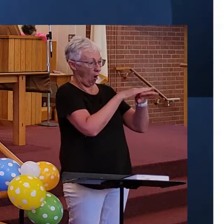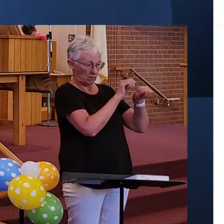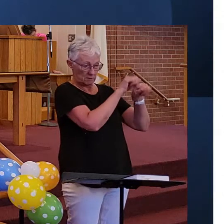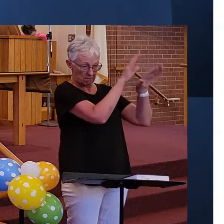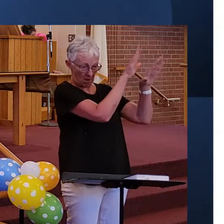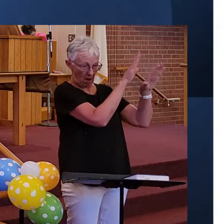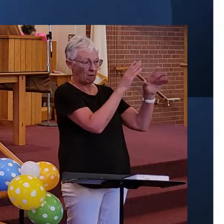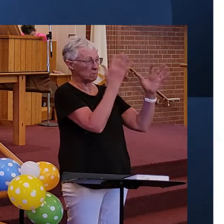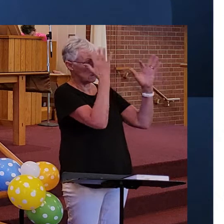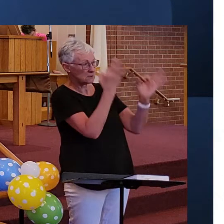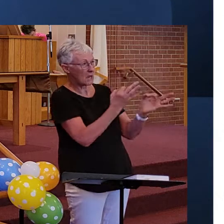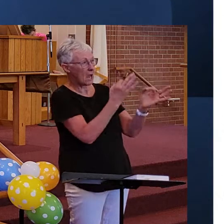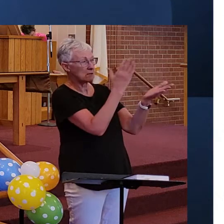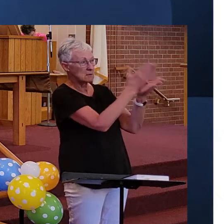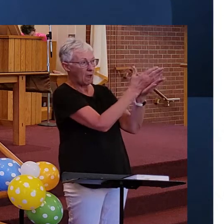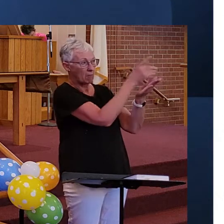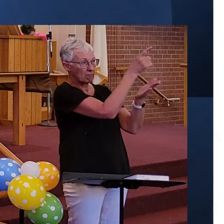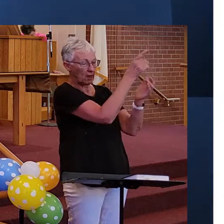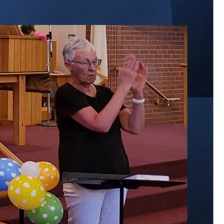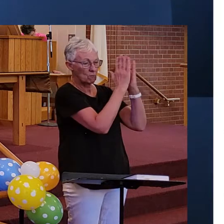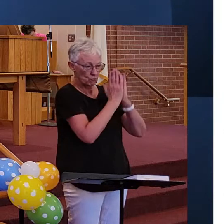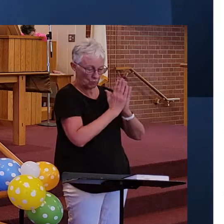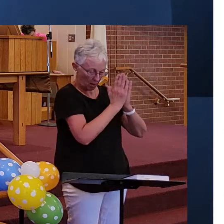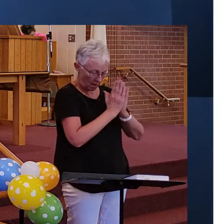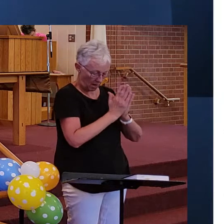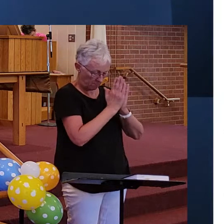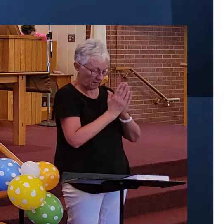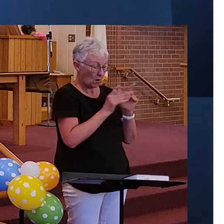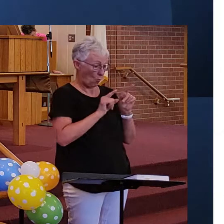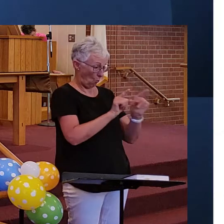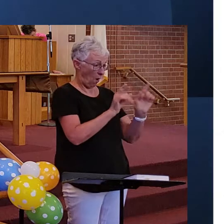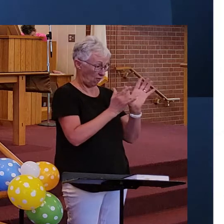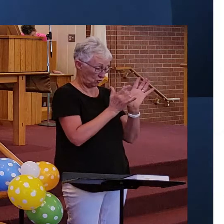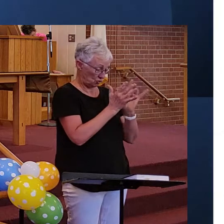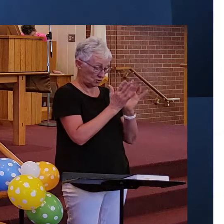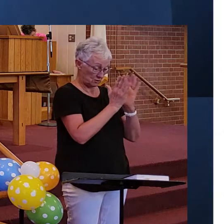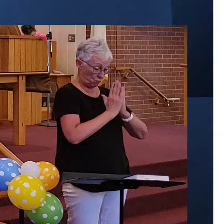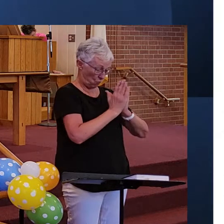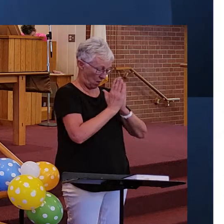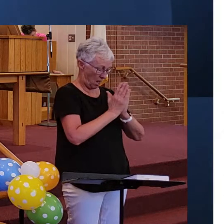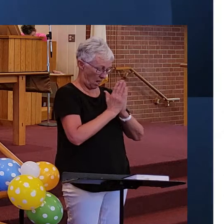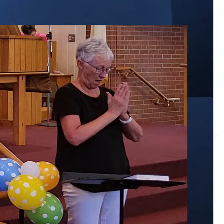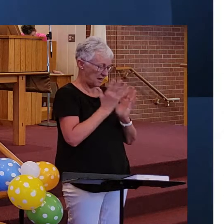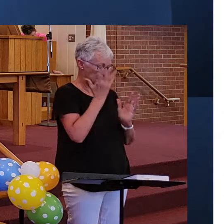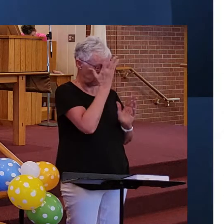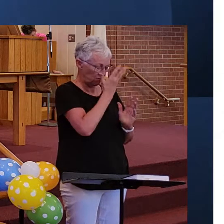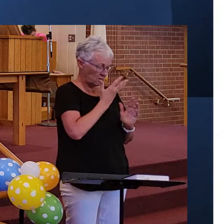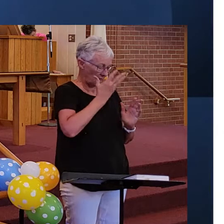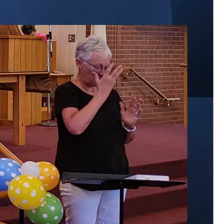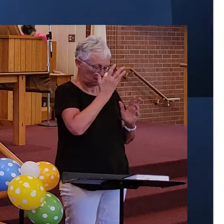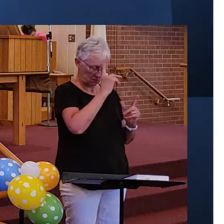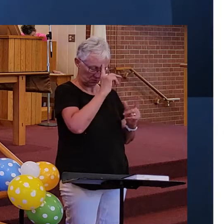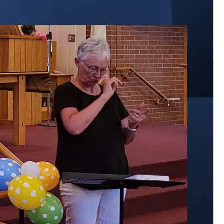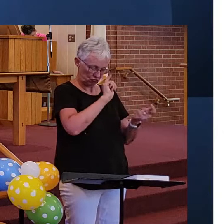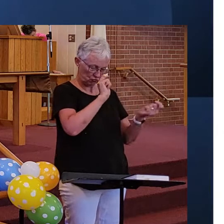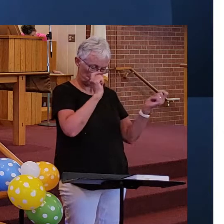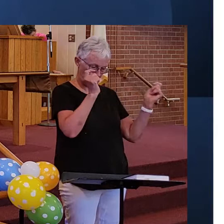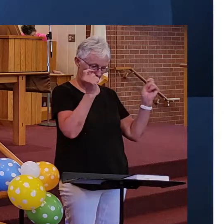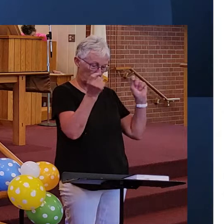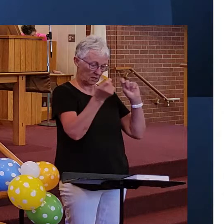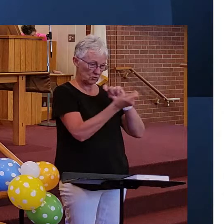While he was praying, the appearance of his face changed, and his clothes